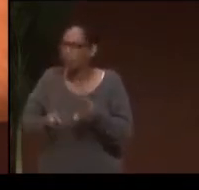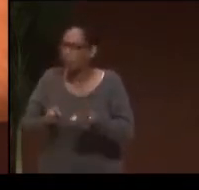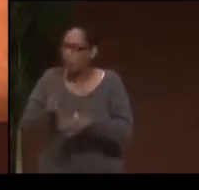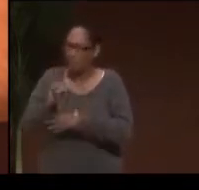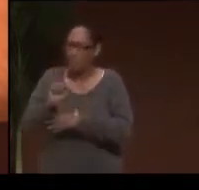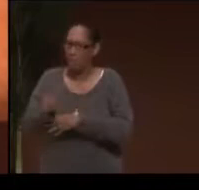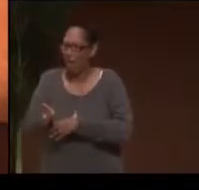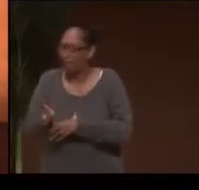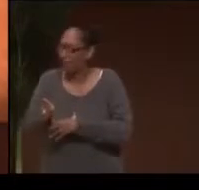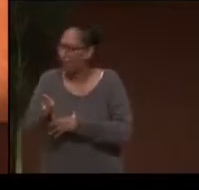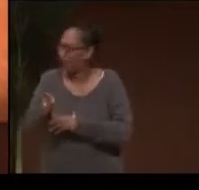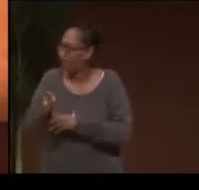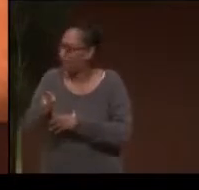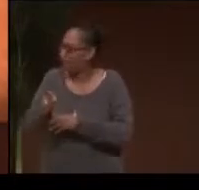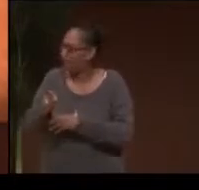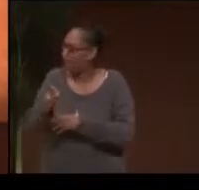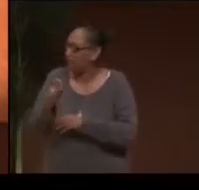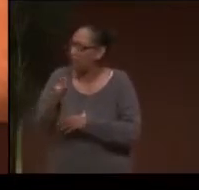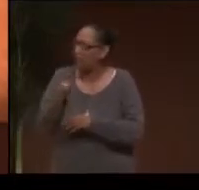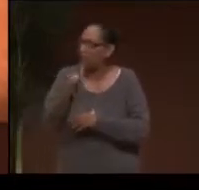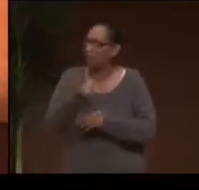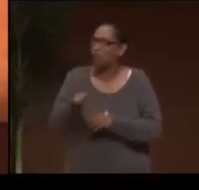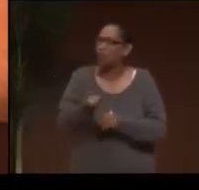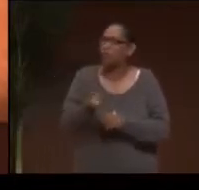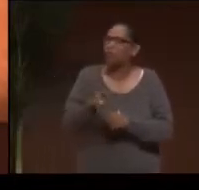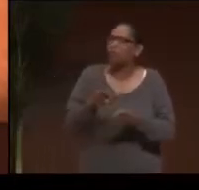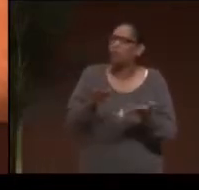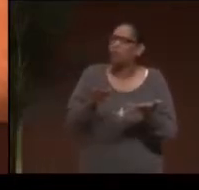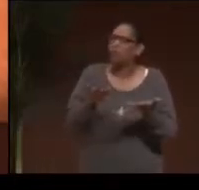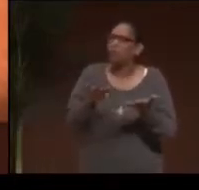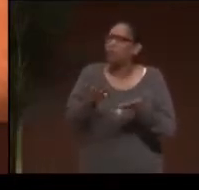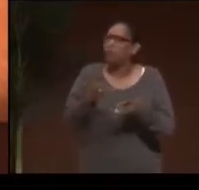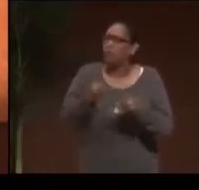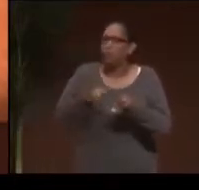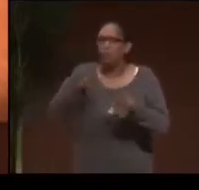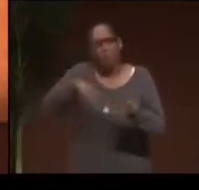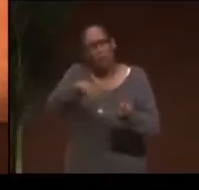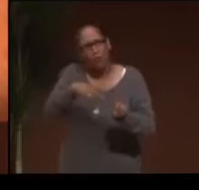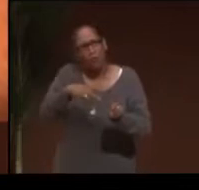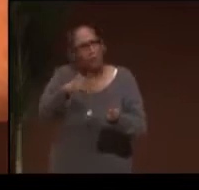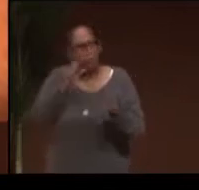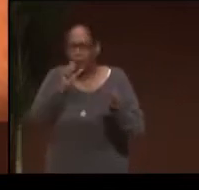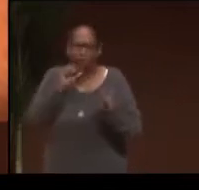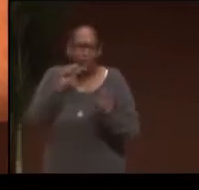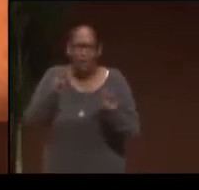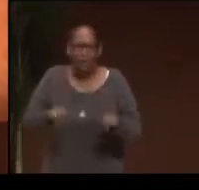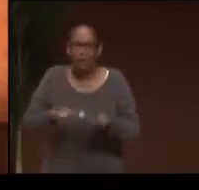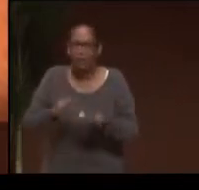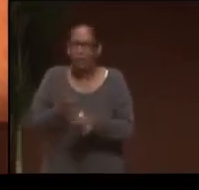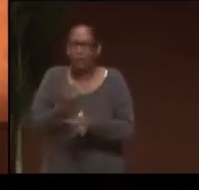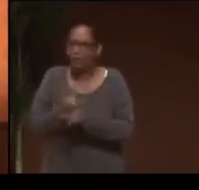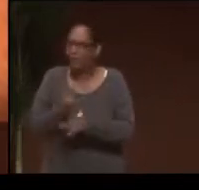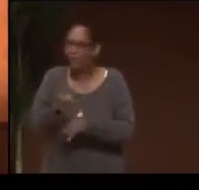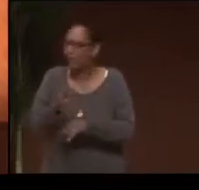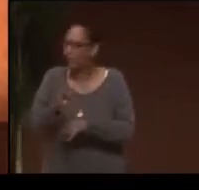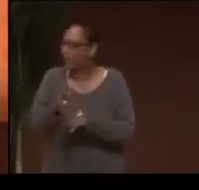one of the groundbreaking scholars around this topic. He was actually supposed to be moderating today's session, but was unable to make it. Folks like Lynn